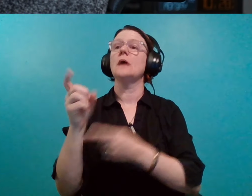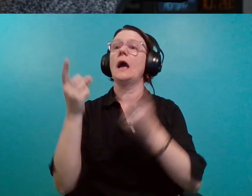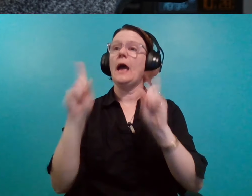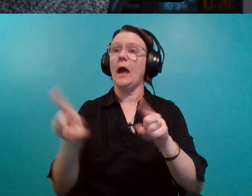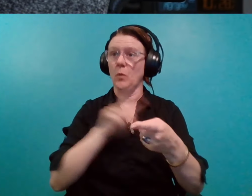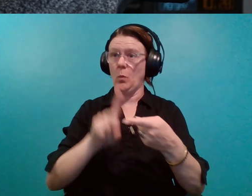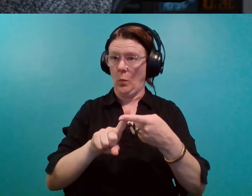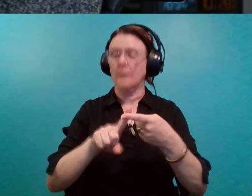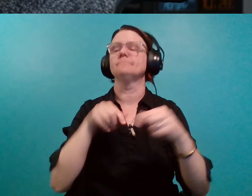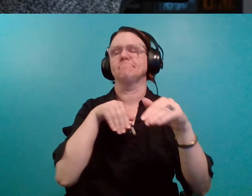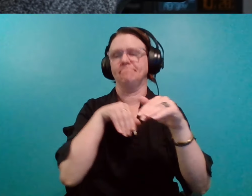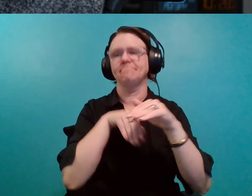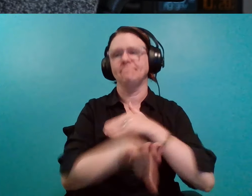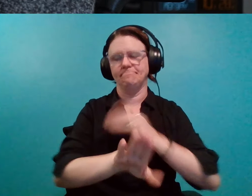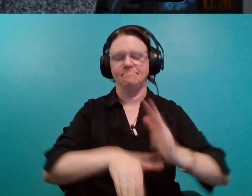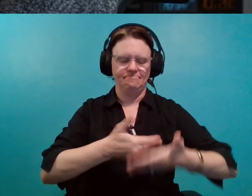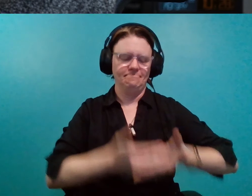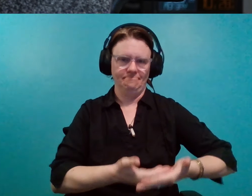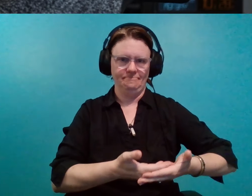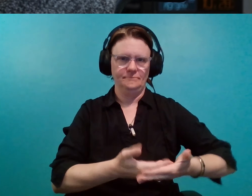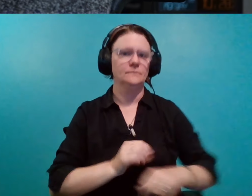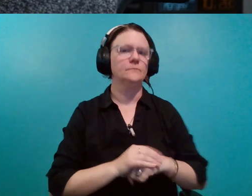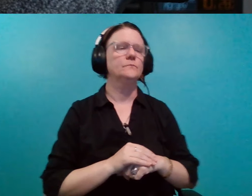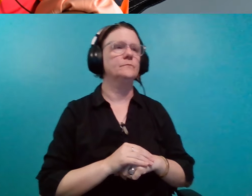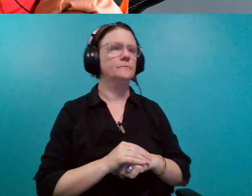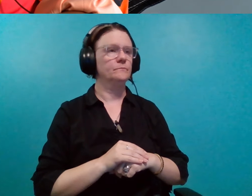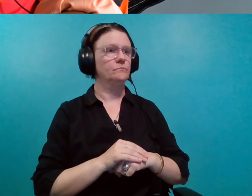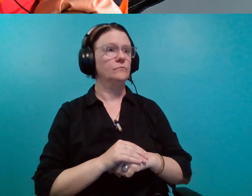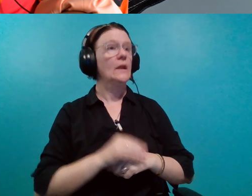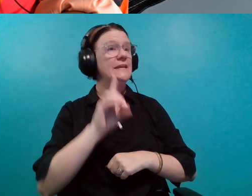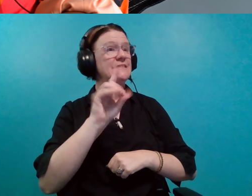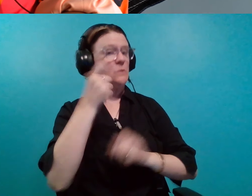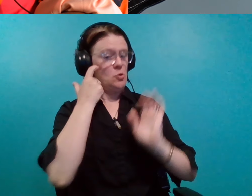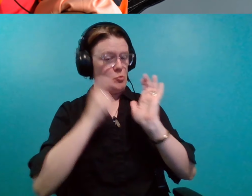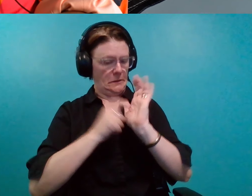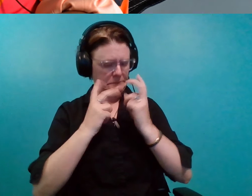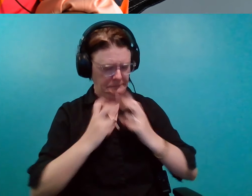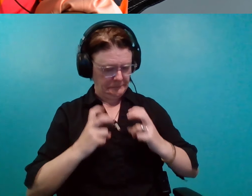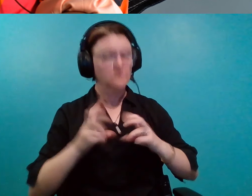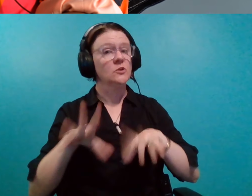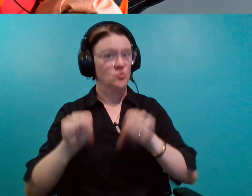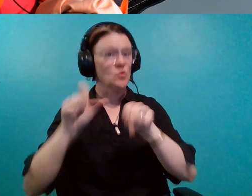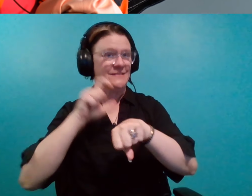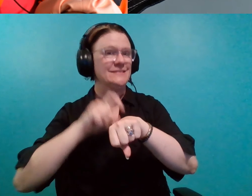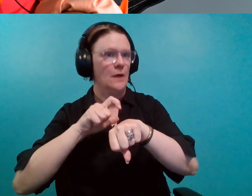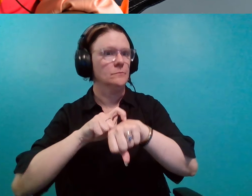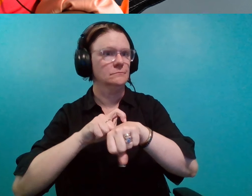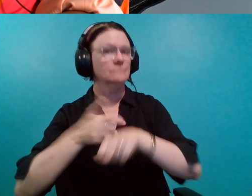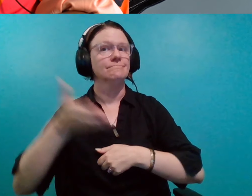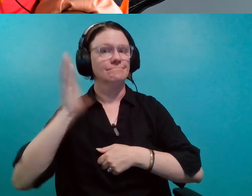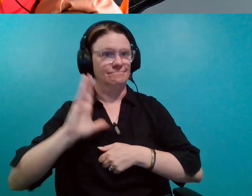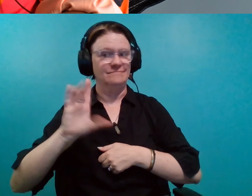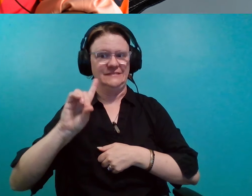palsy when I was born. Recognizing that I had a disability definitely took some time.